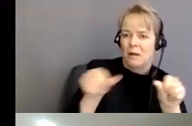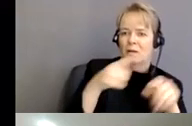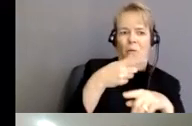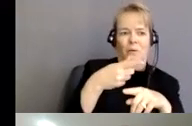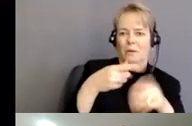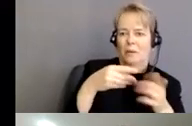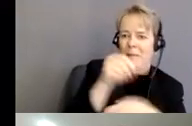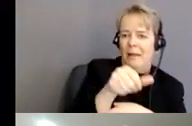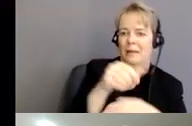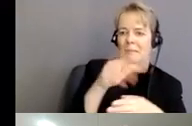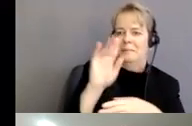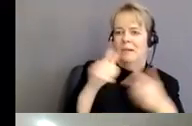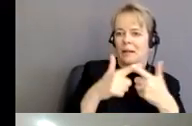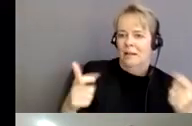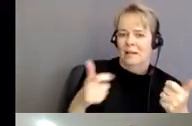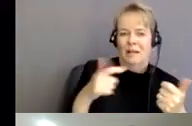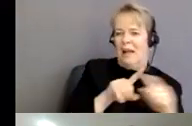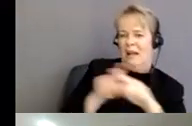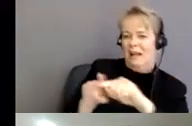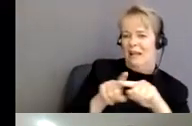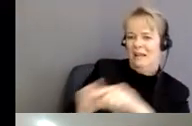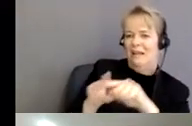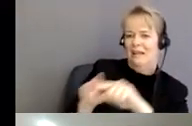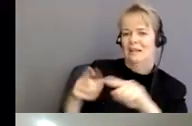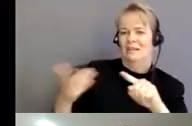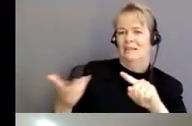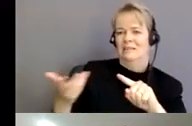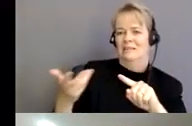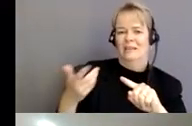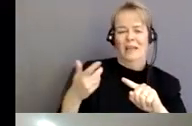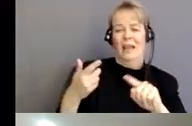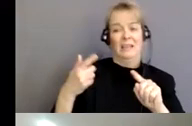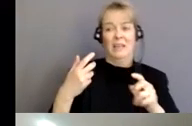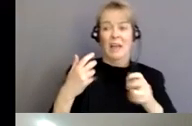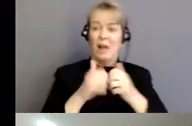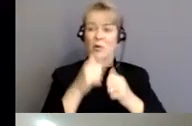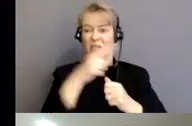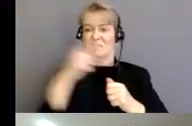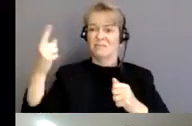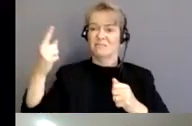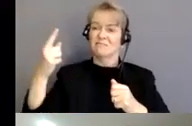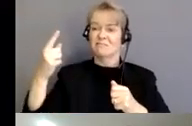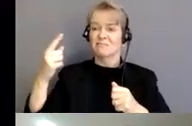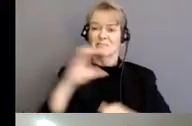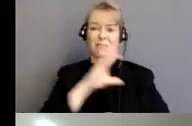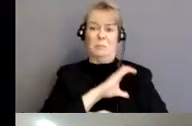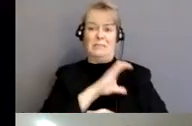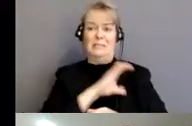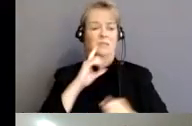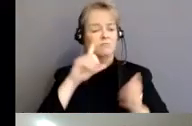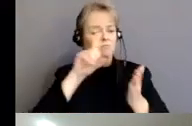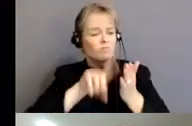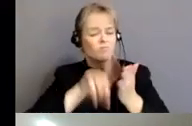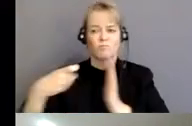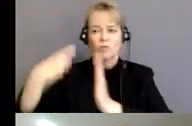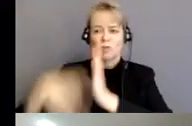that seemed a little bit more difficult to prosecute in some of those cases because they may not be able to get the story from an older adult, but that doesn't mean the